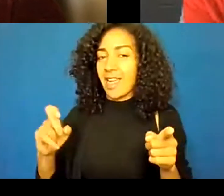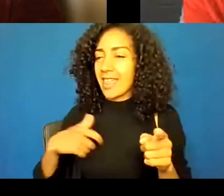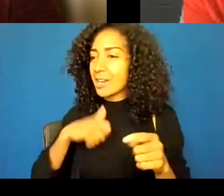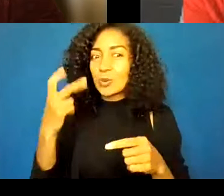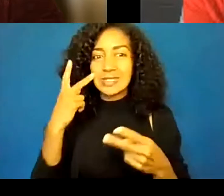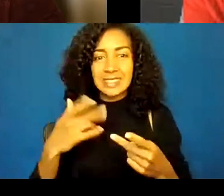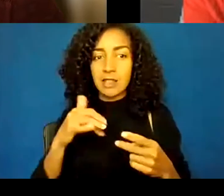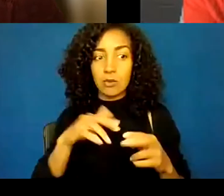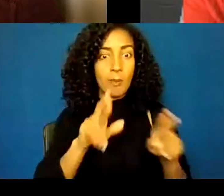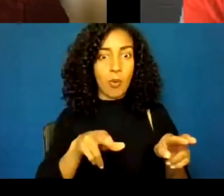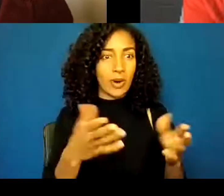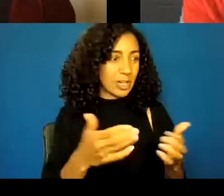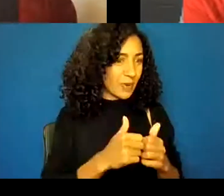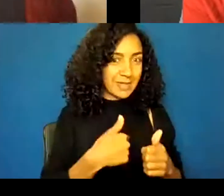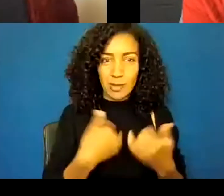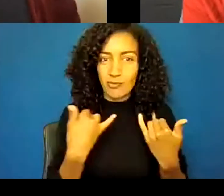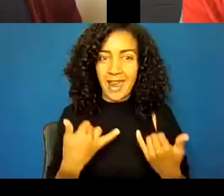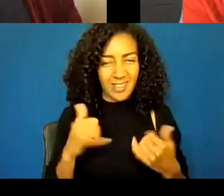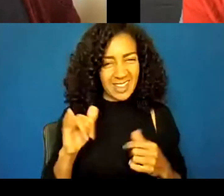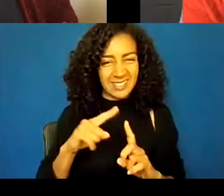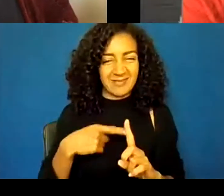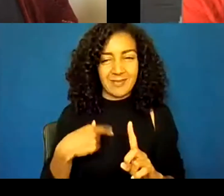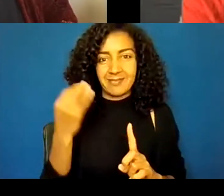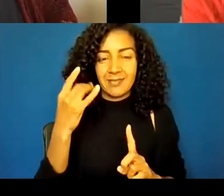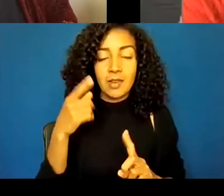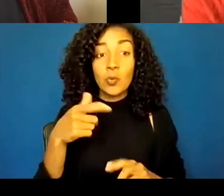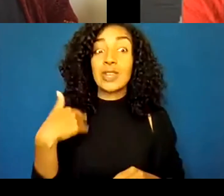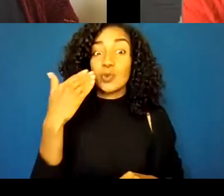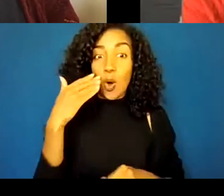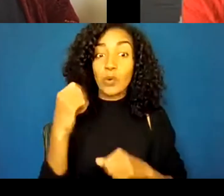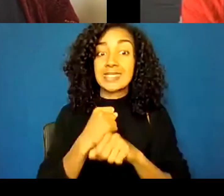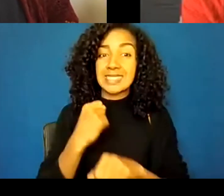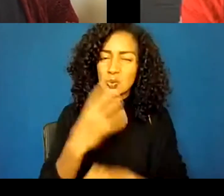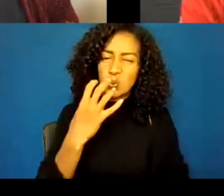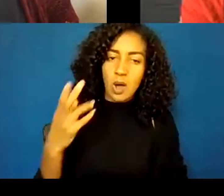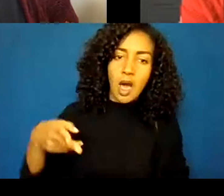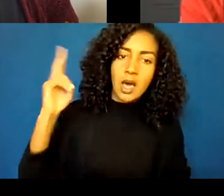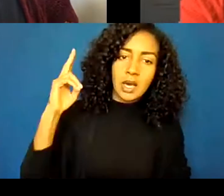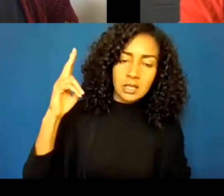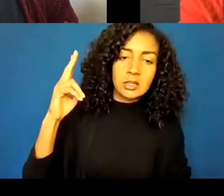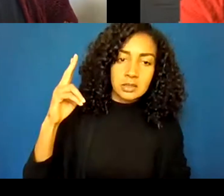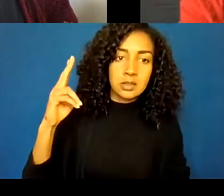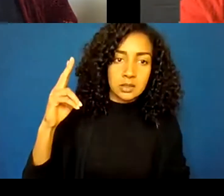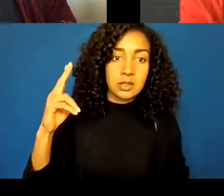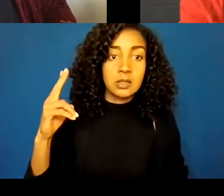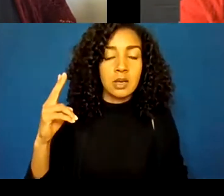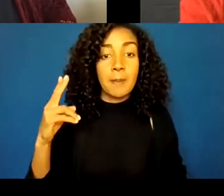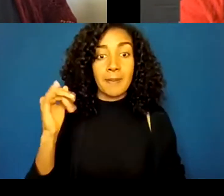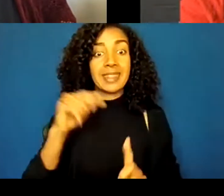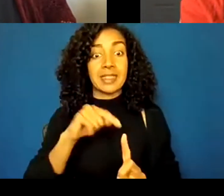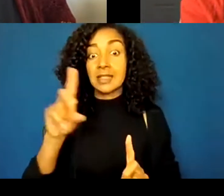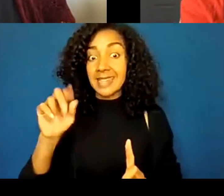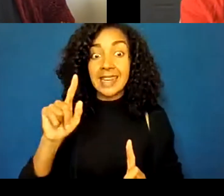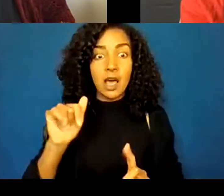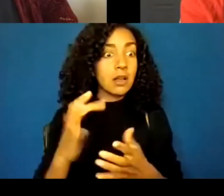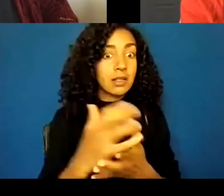though, is all I was thinking. We know our rates have been really high, but data has been an issue that we've continuously